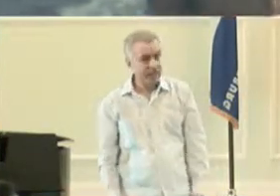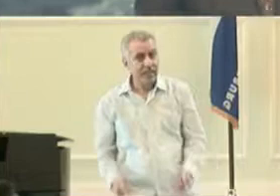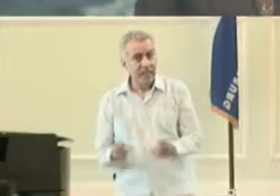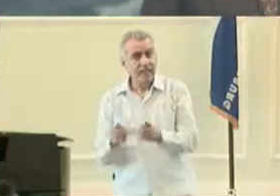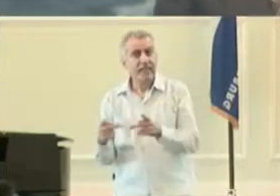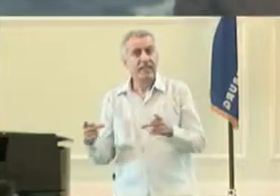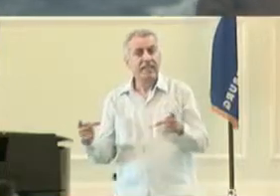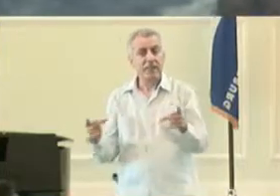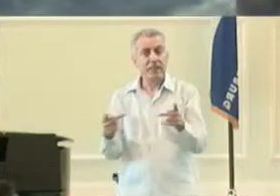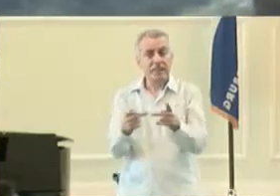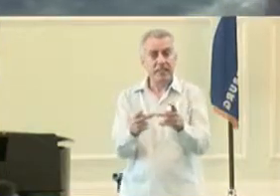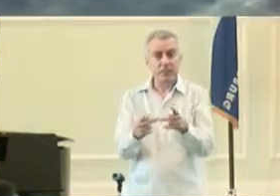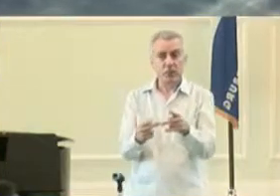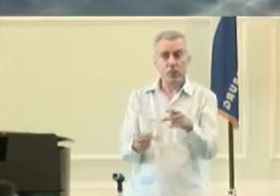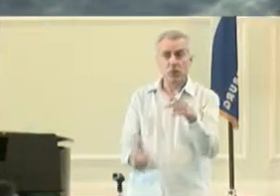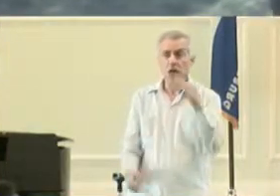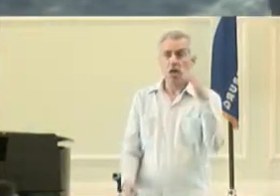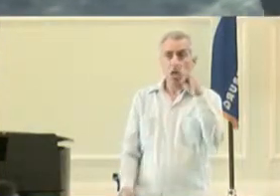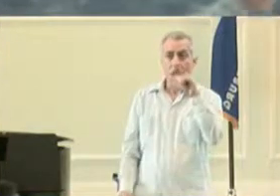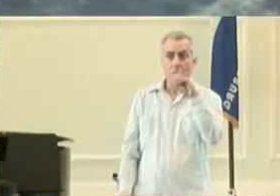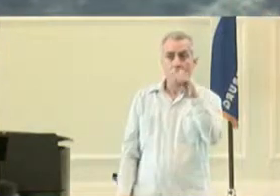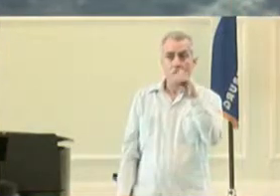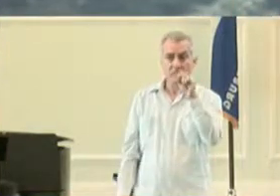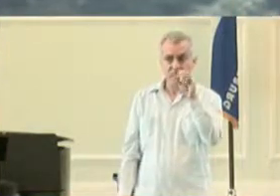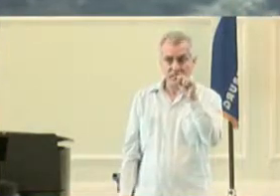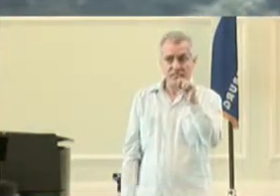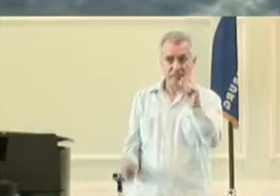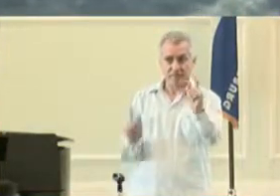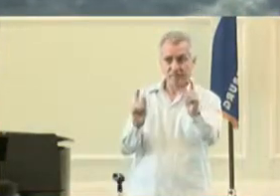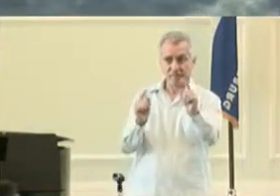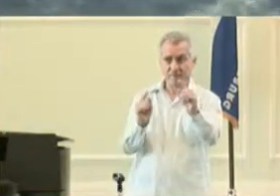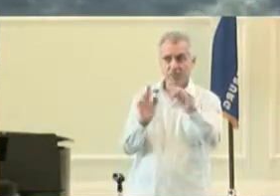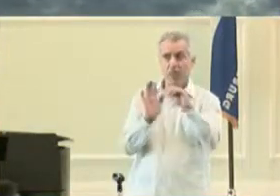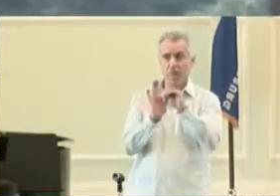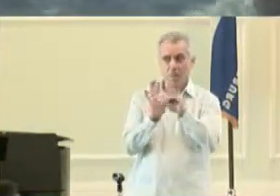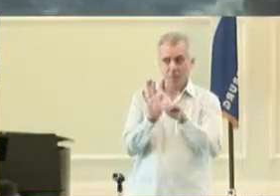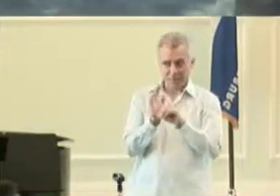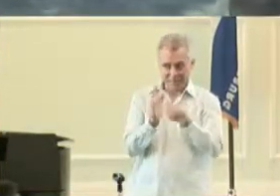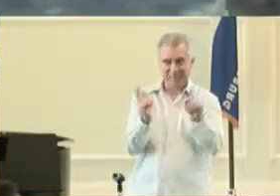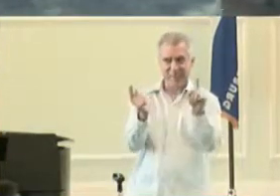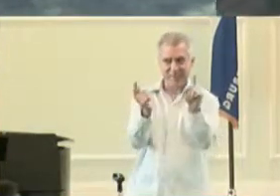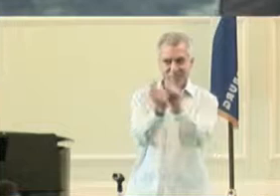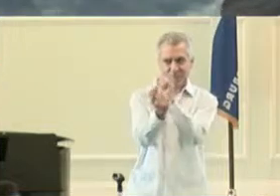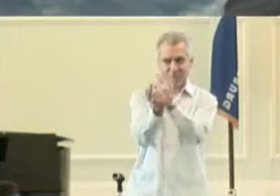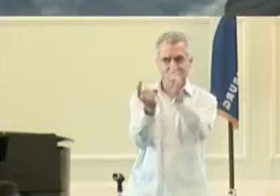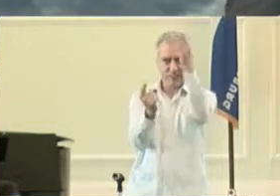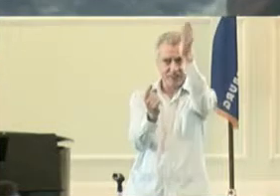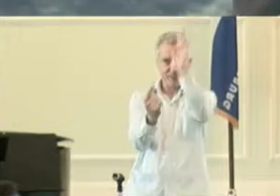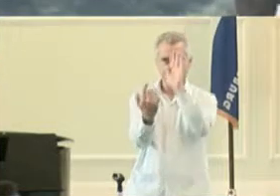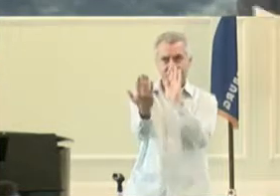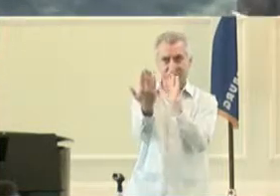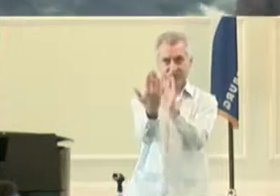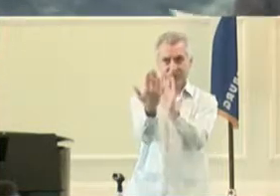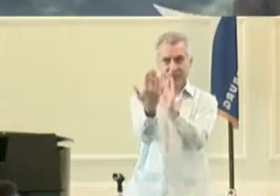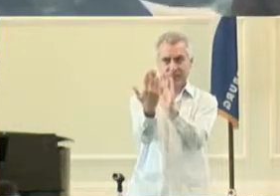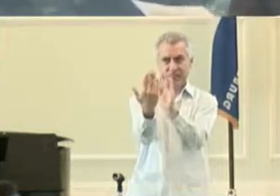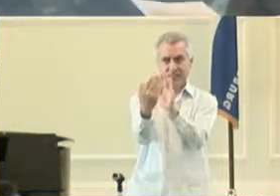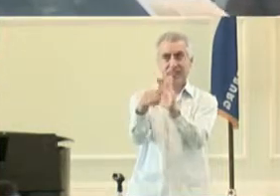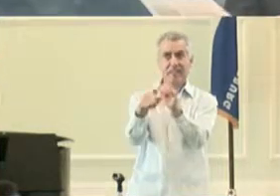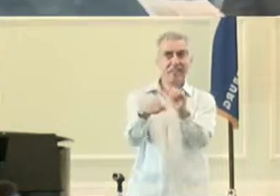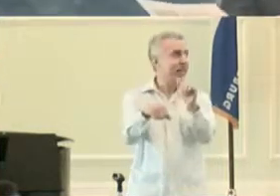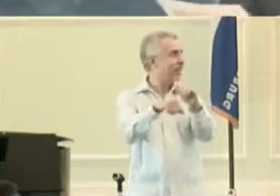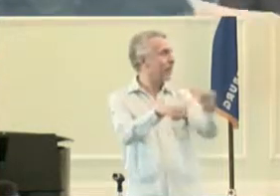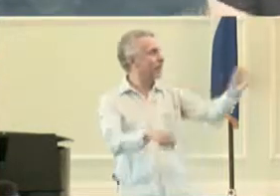believed where Moses actually met with God face to face. And so this is the actual